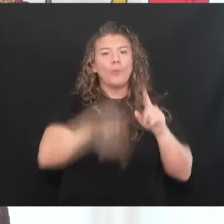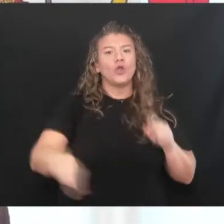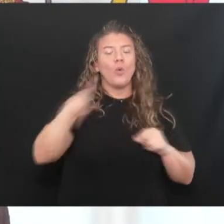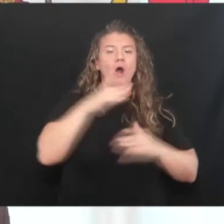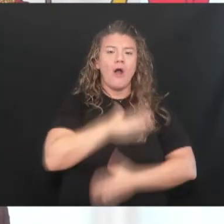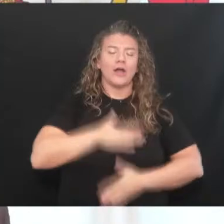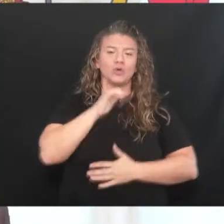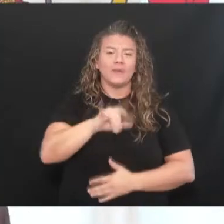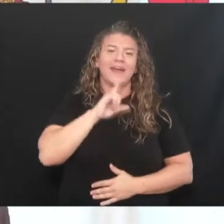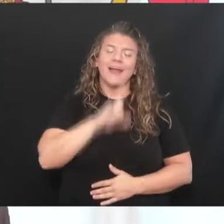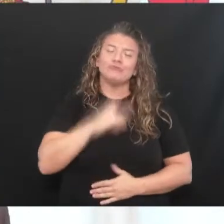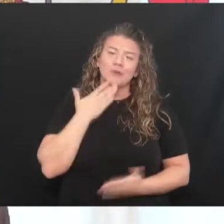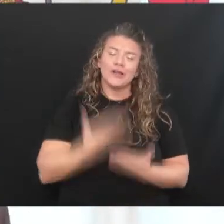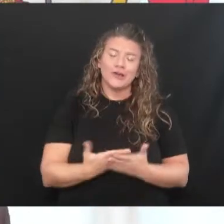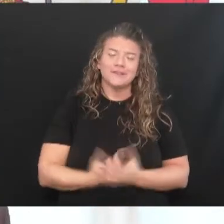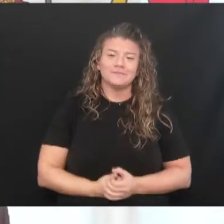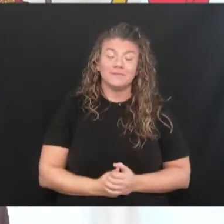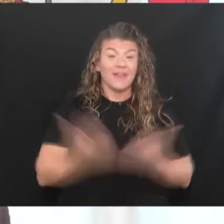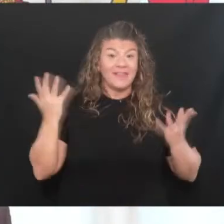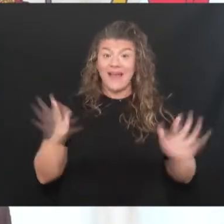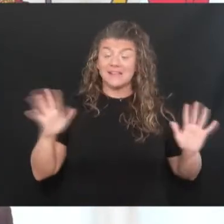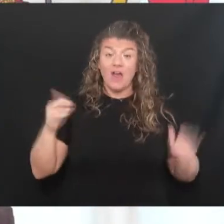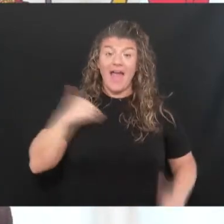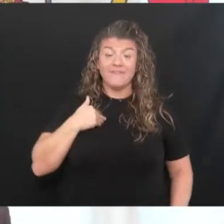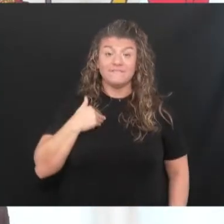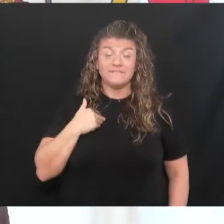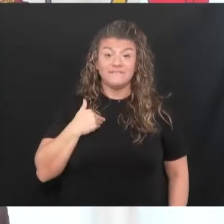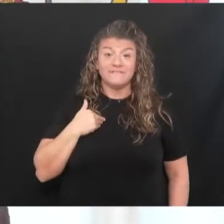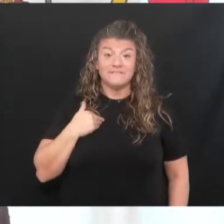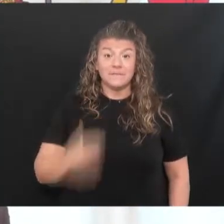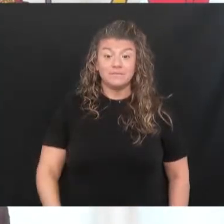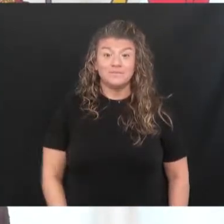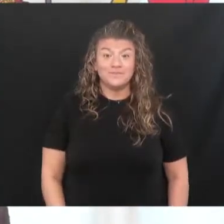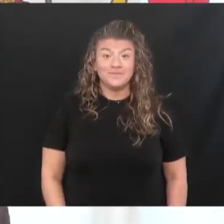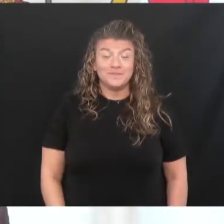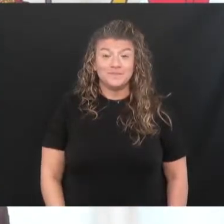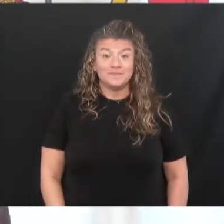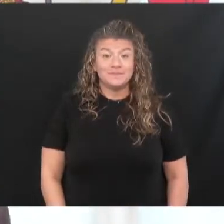that. That was really good. That's all I got.